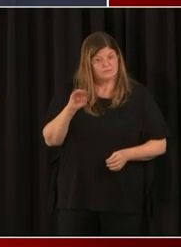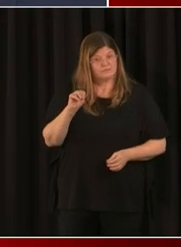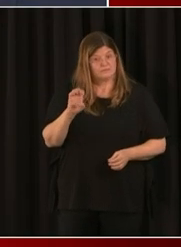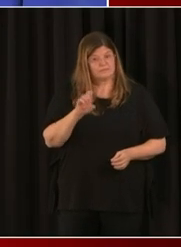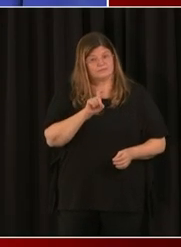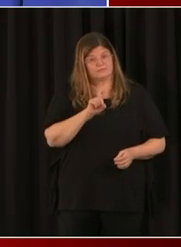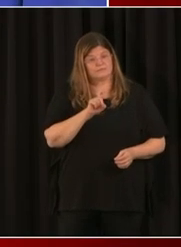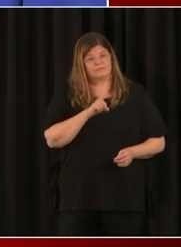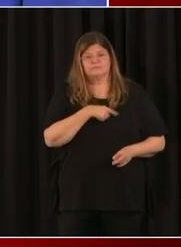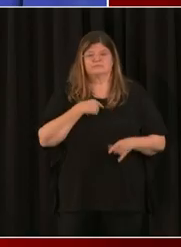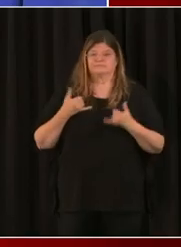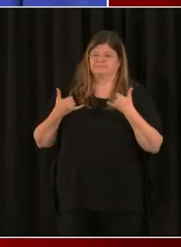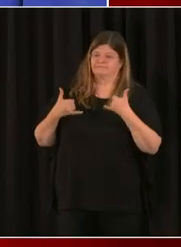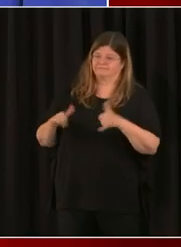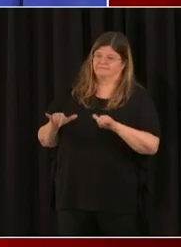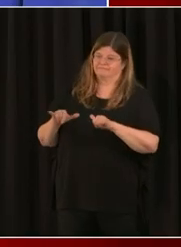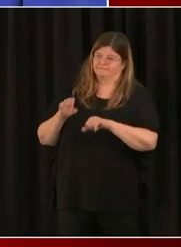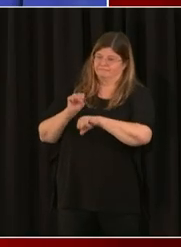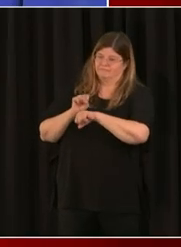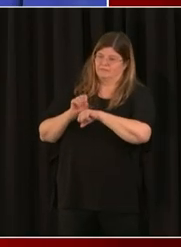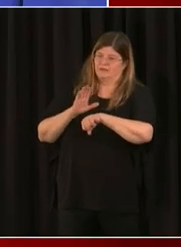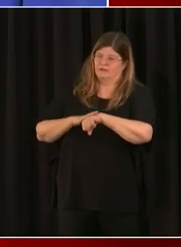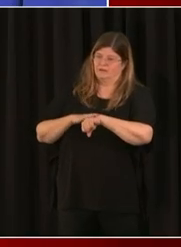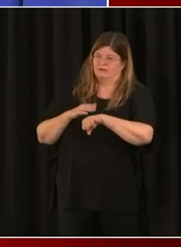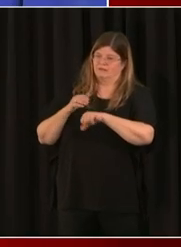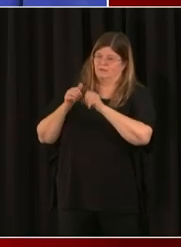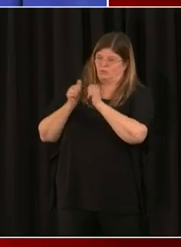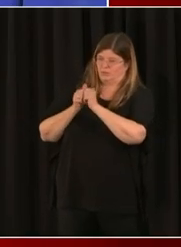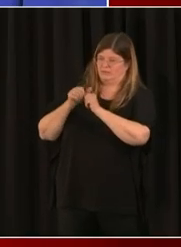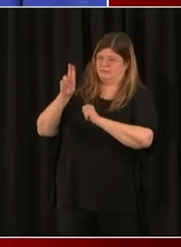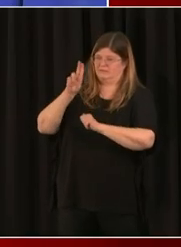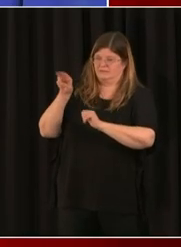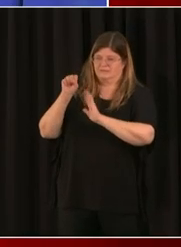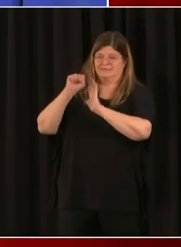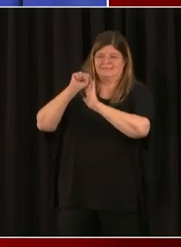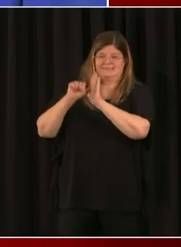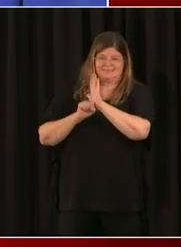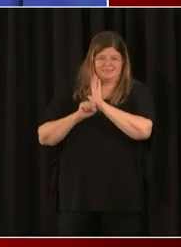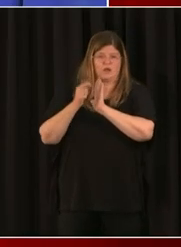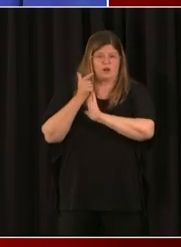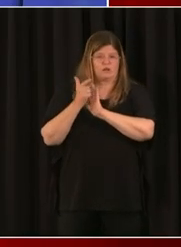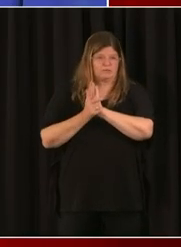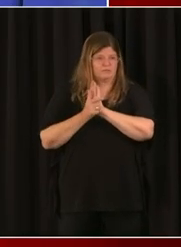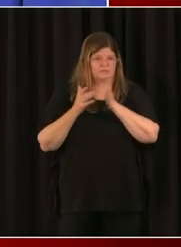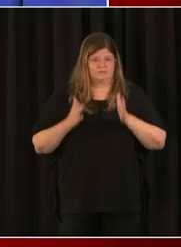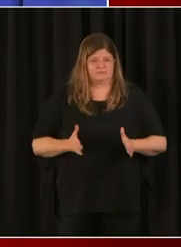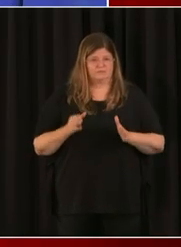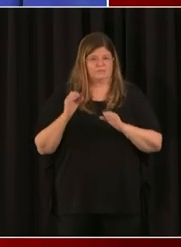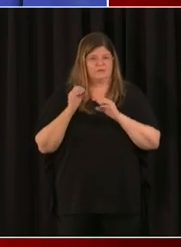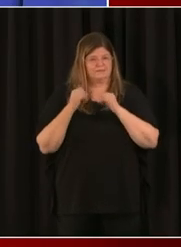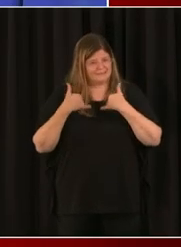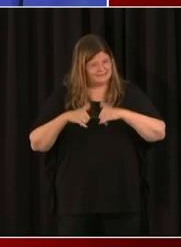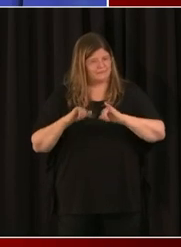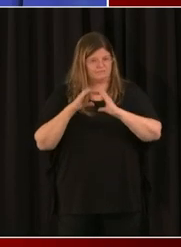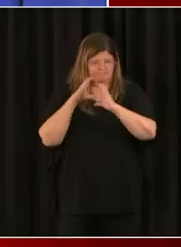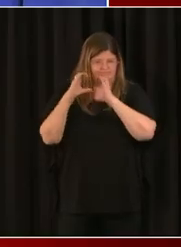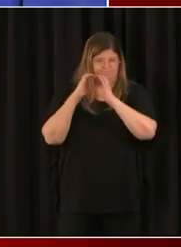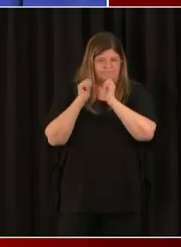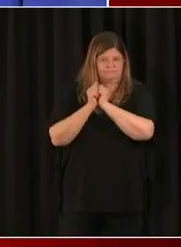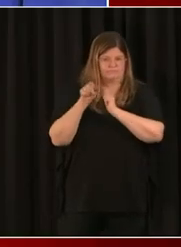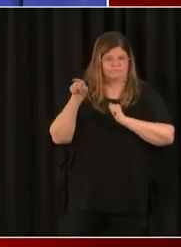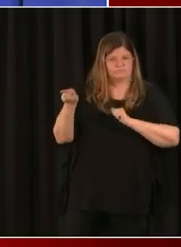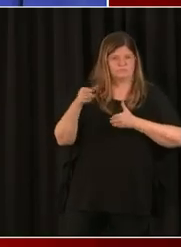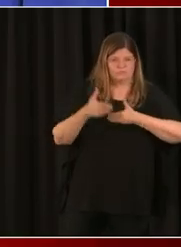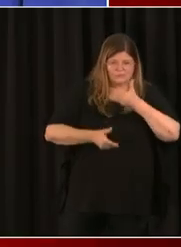closely with the United States Attorney's Office. We have been in daily communication with them about the progress on that